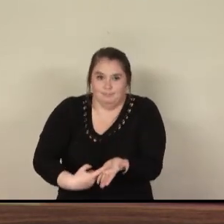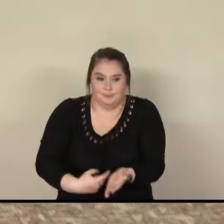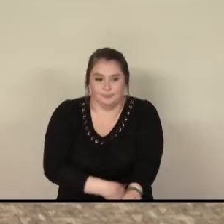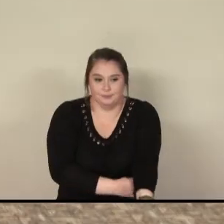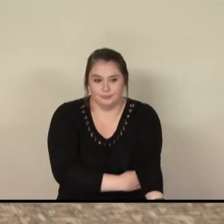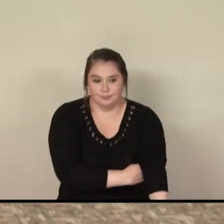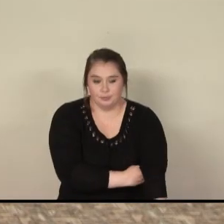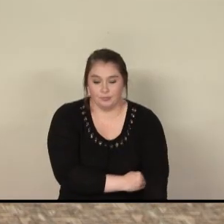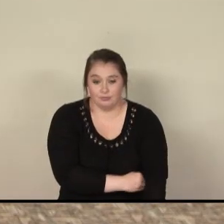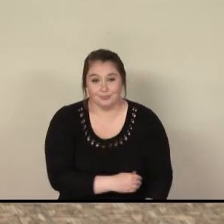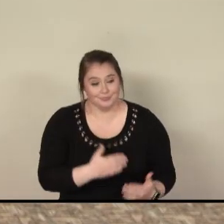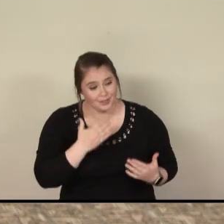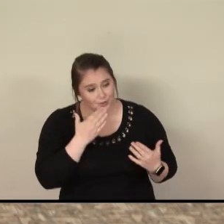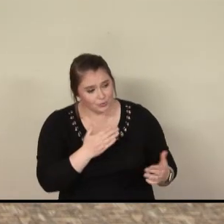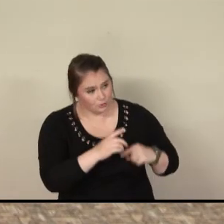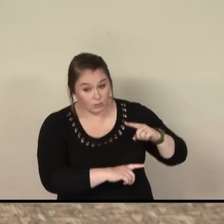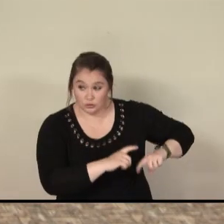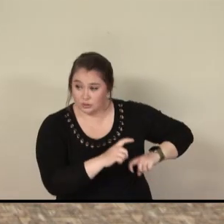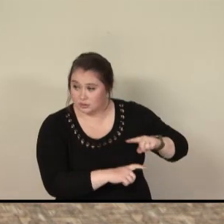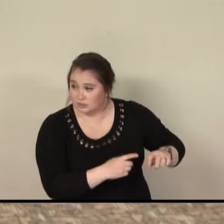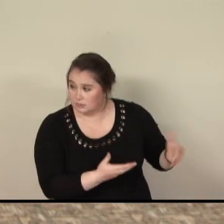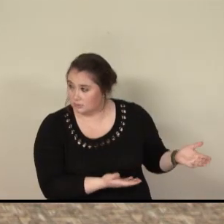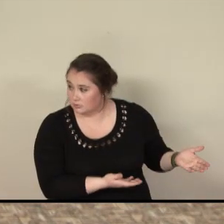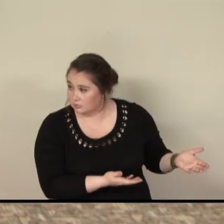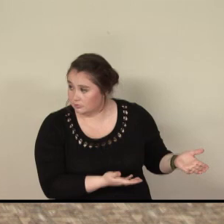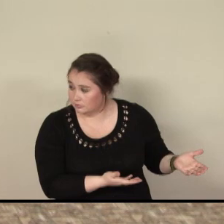Are there any questions?